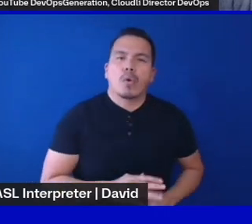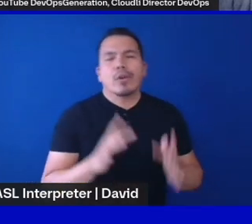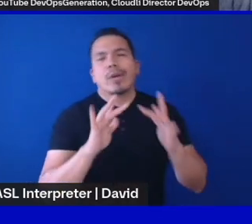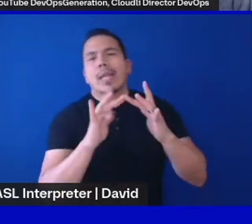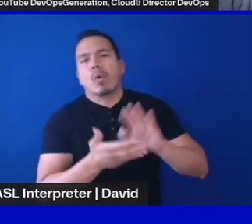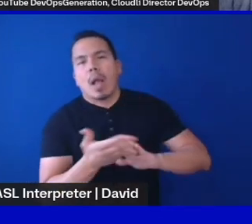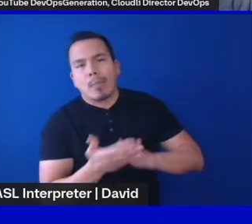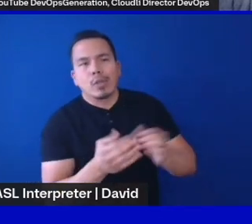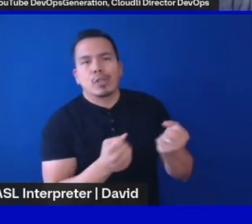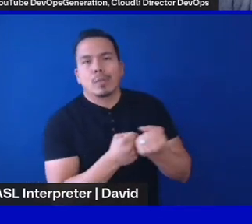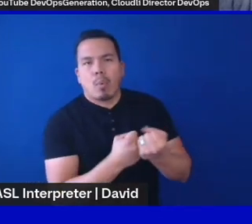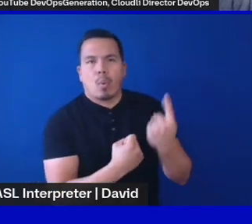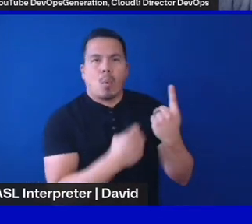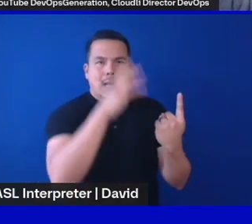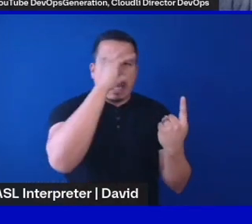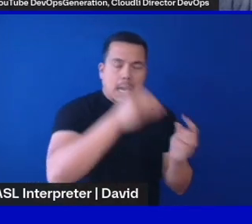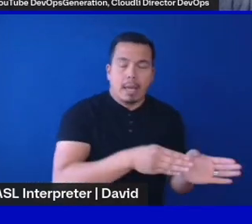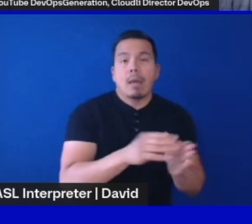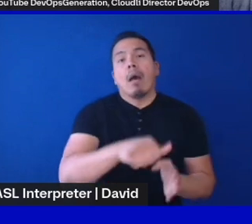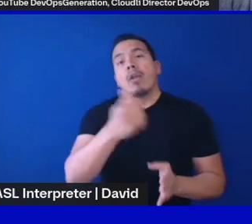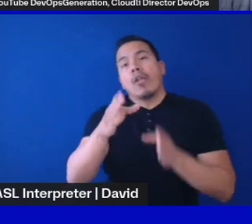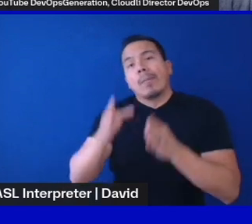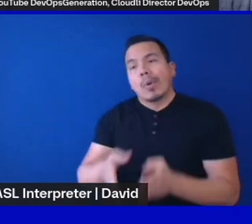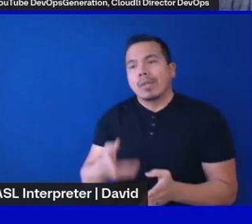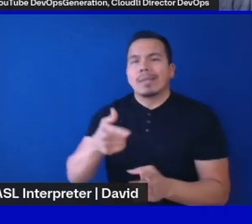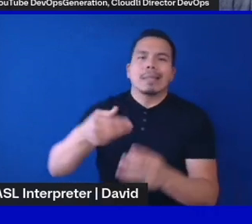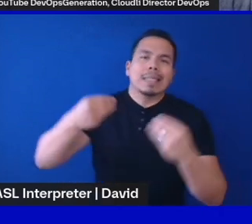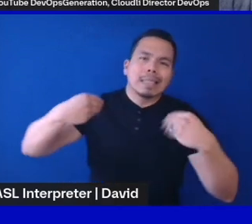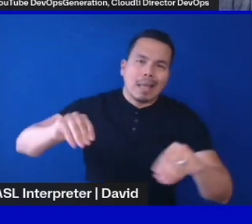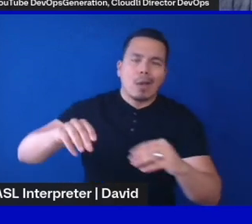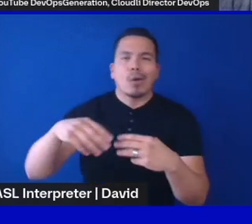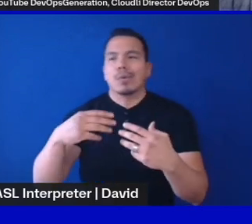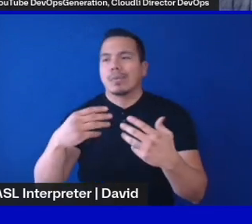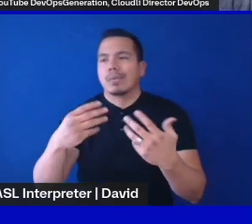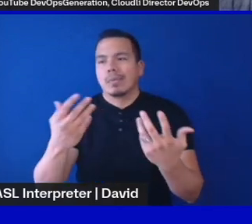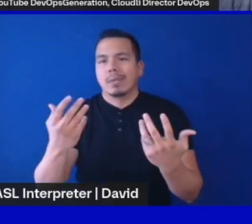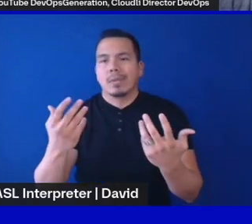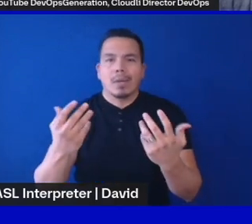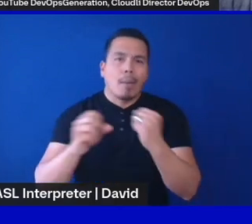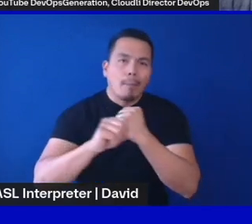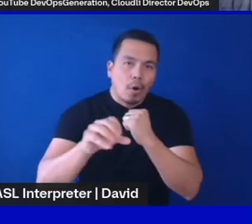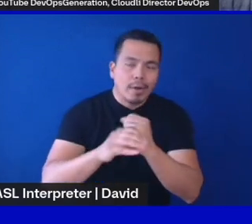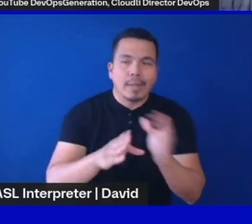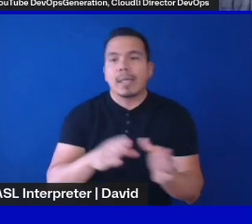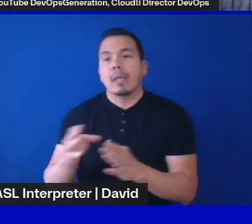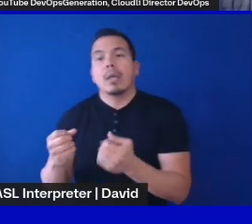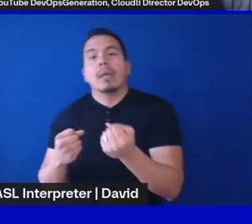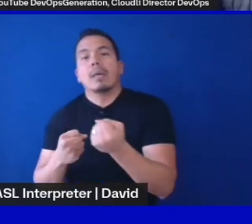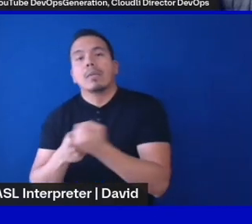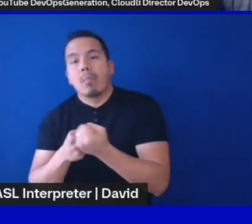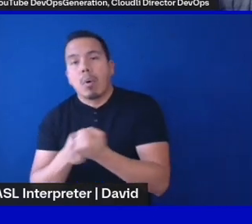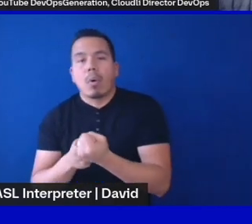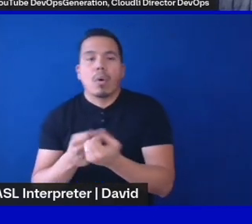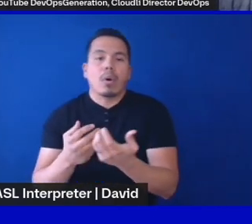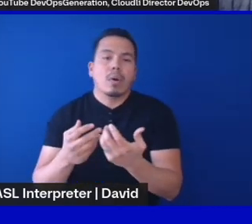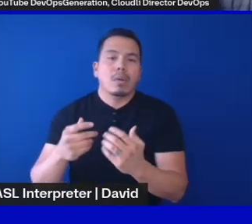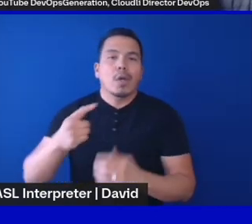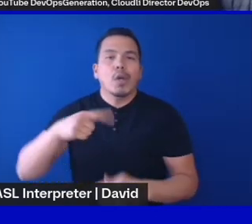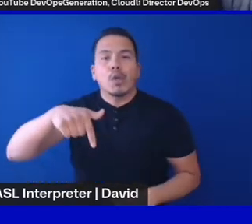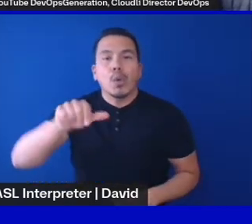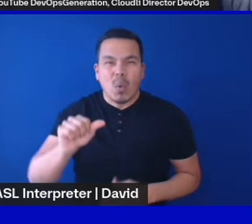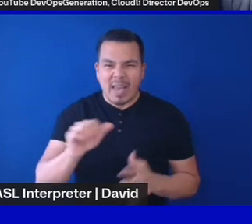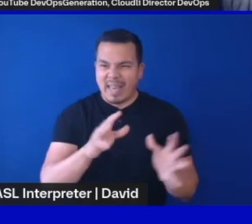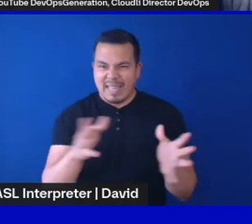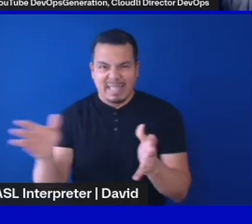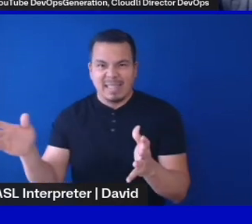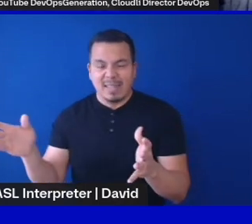support, another person who might be sales and marketing, and then support, quality assurance, and compliance might all be the same group. You don't